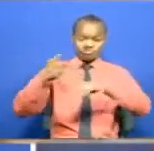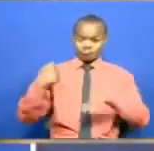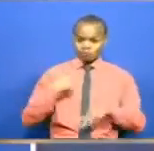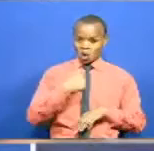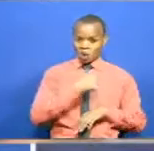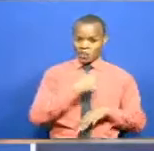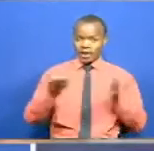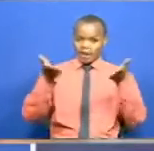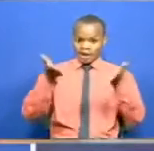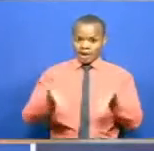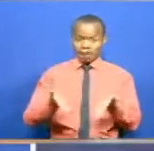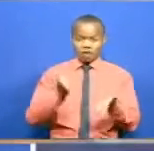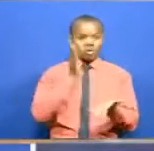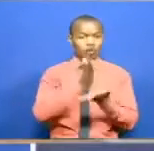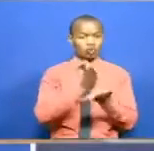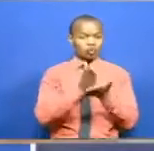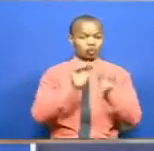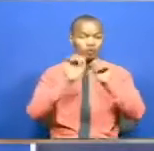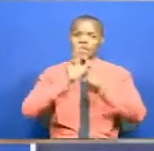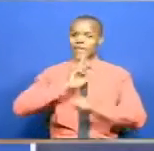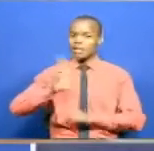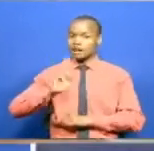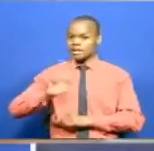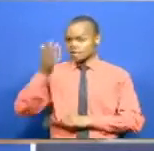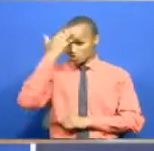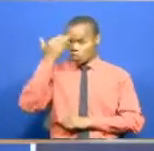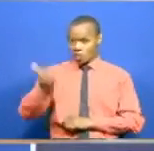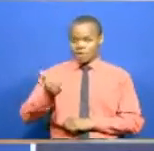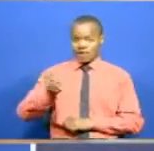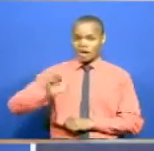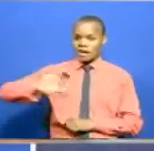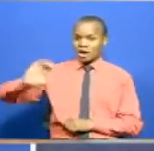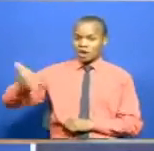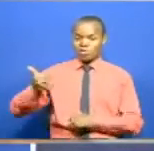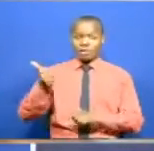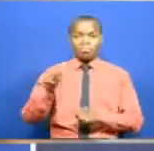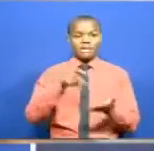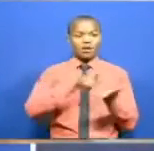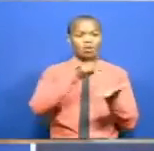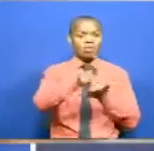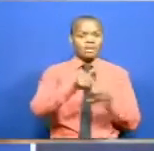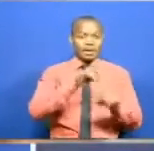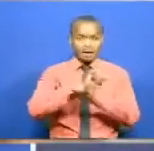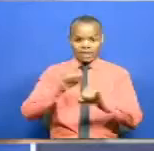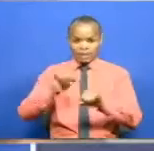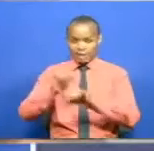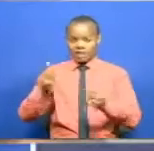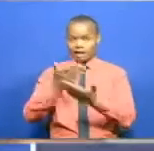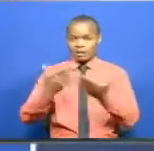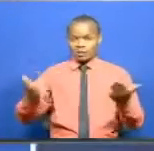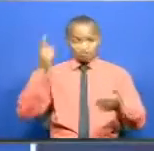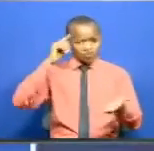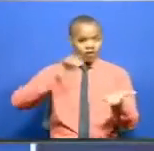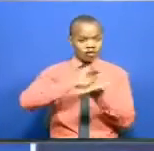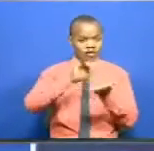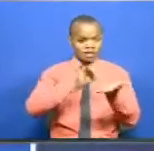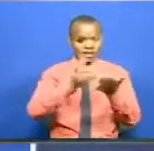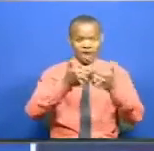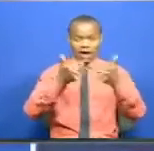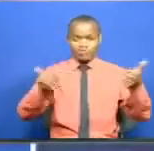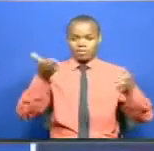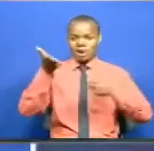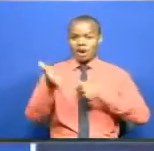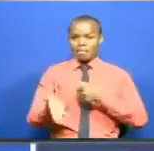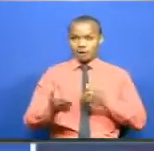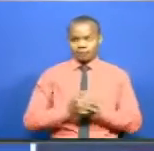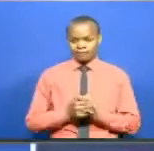we stand exposed because the county has not been able to buy JIC even for this isolation center. This even as they